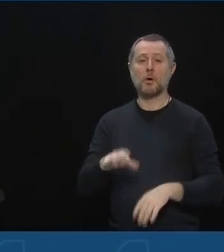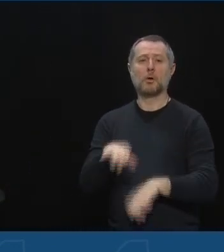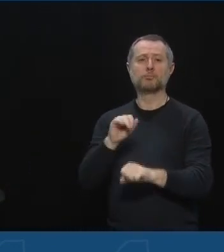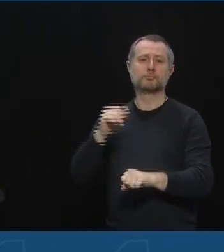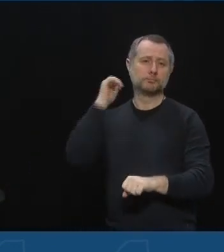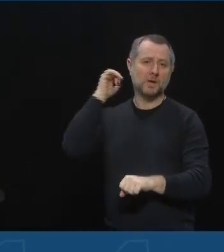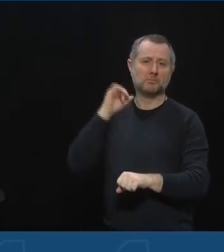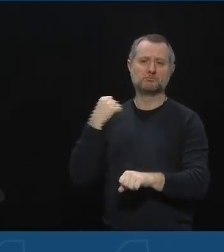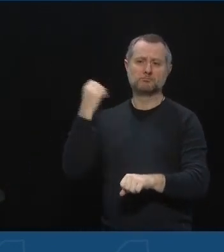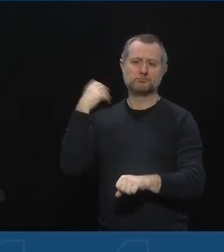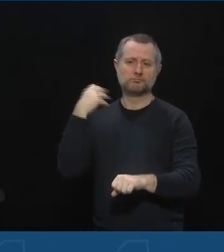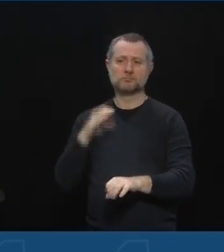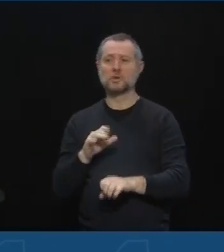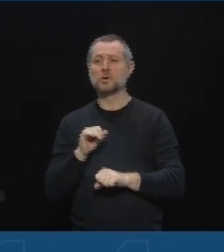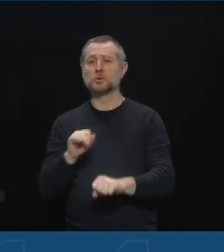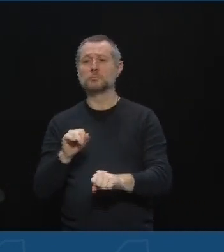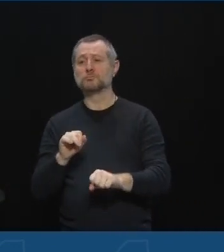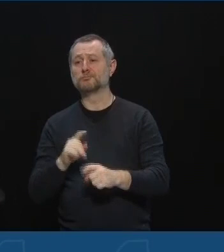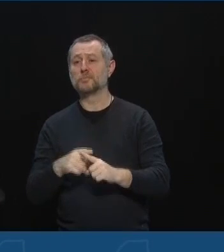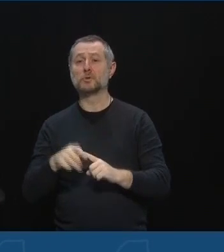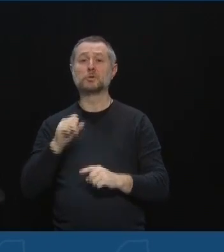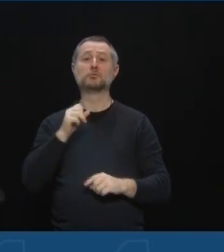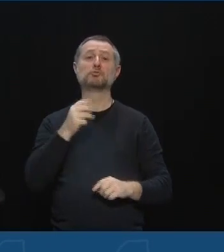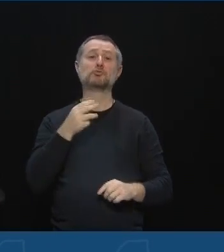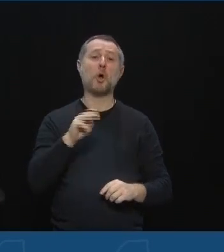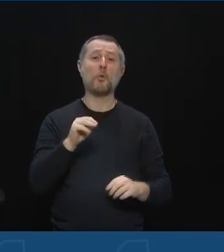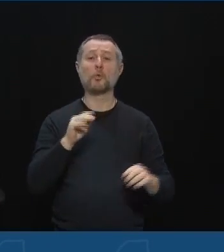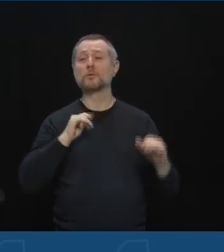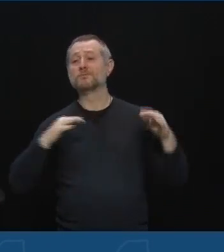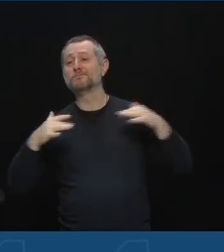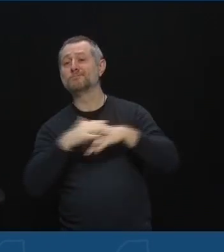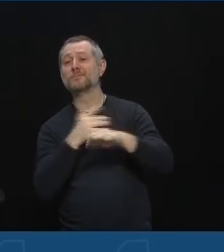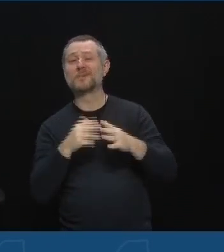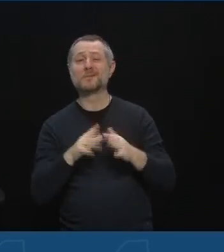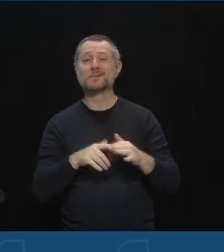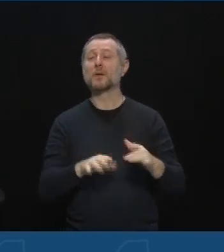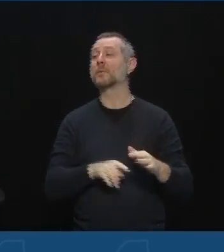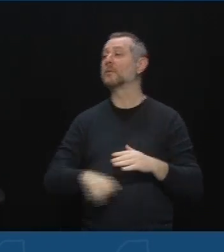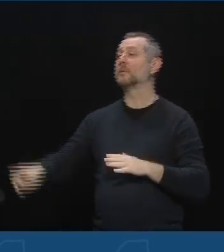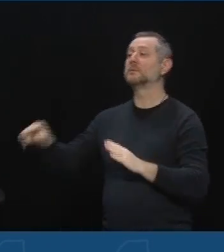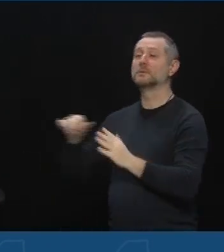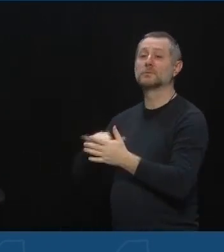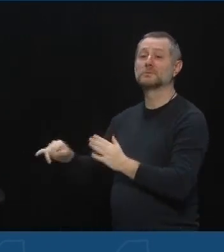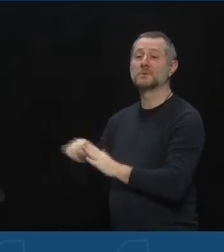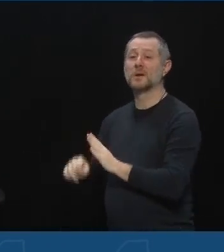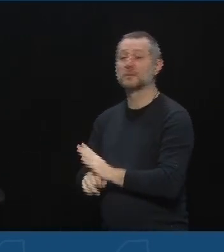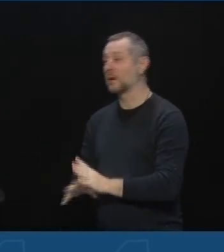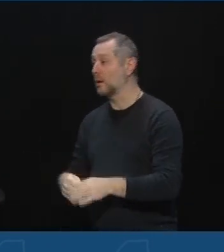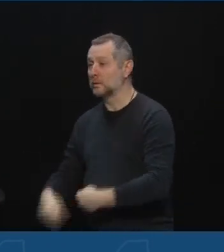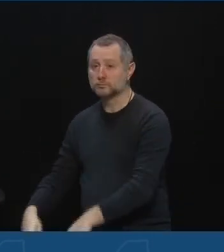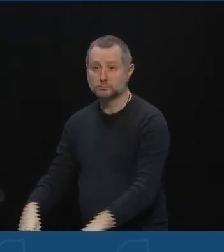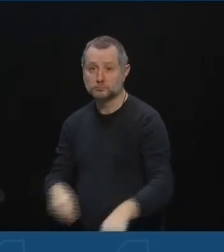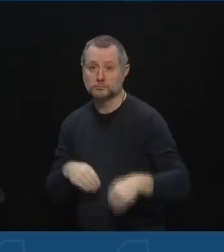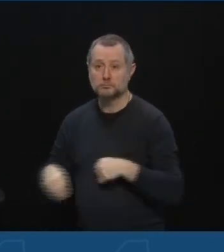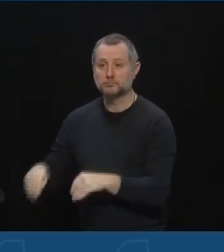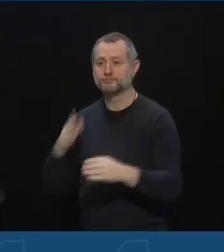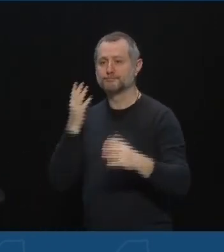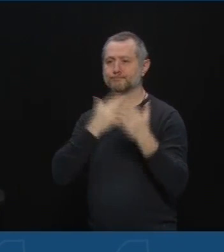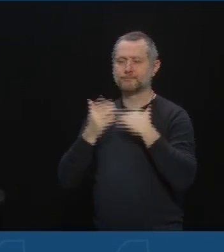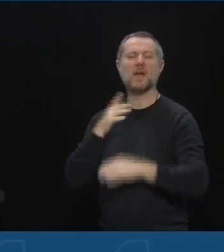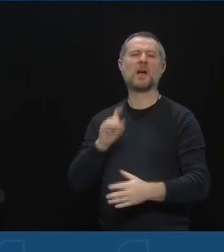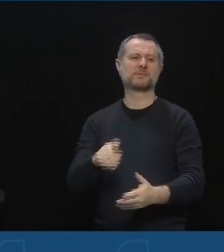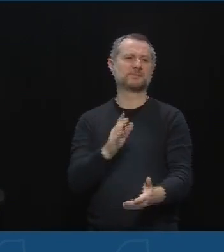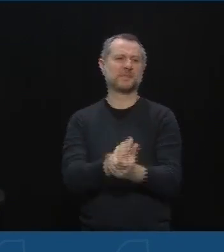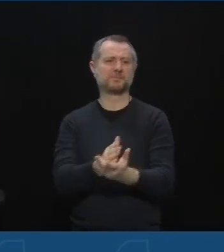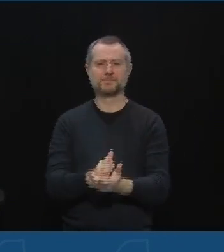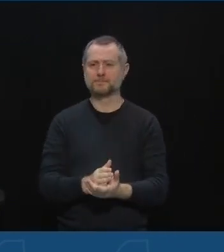in Pennsylvania, well, they're heading north because they're going to make money selling them on our streets. We have to cut that off, and that's what we're going to do. We're going to be dealing with make